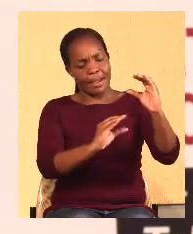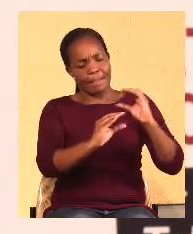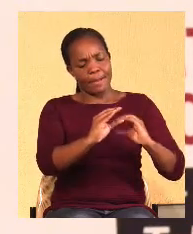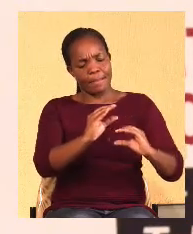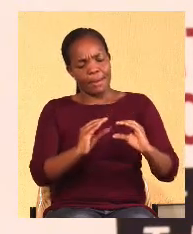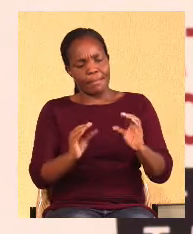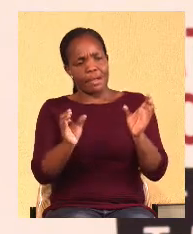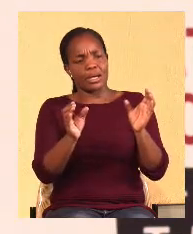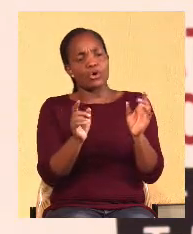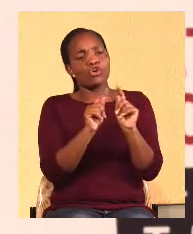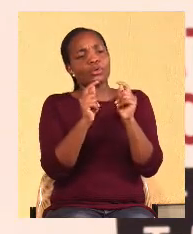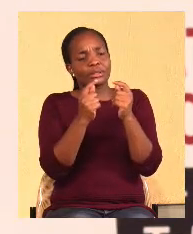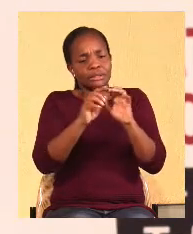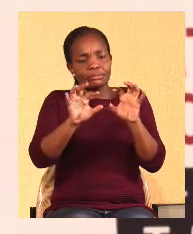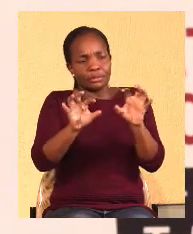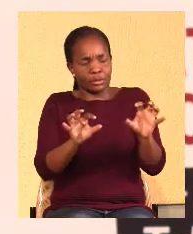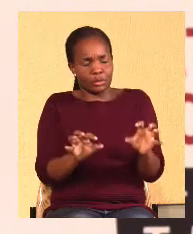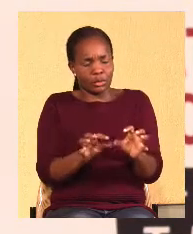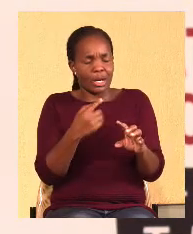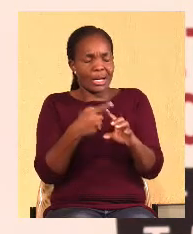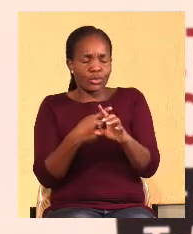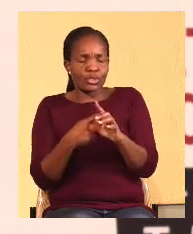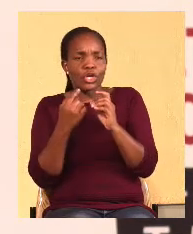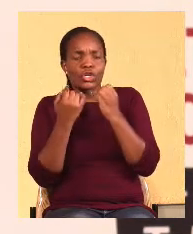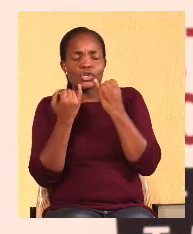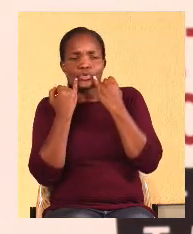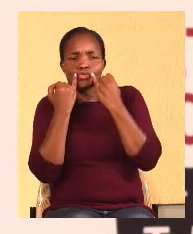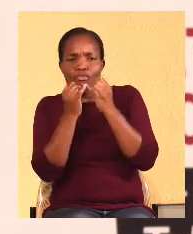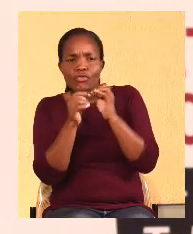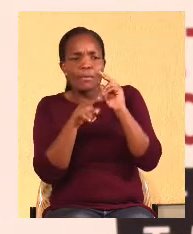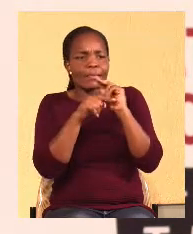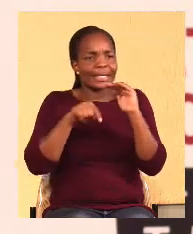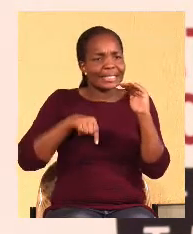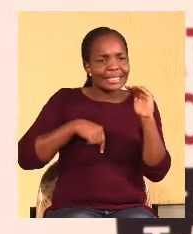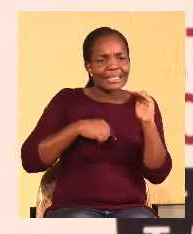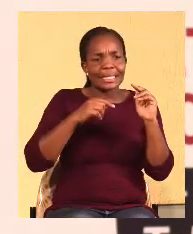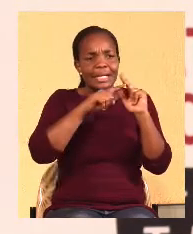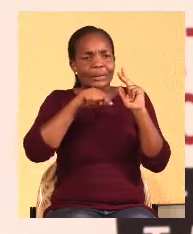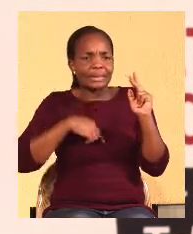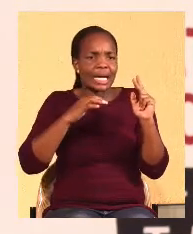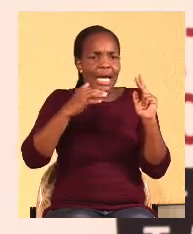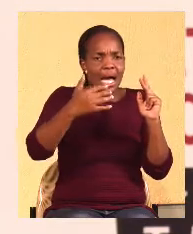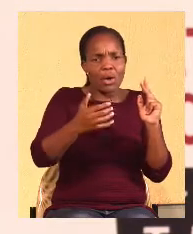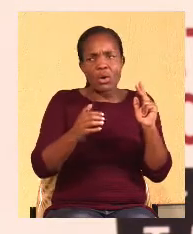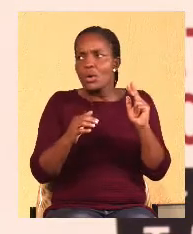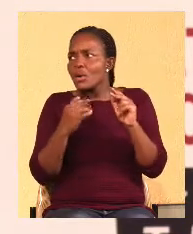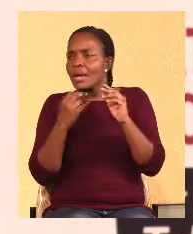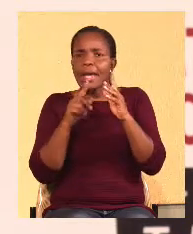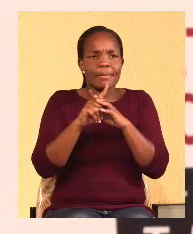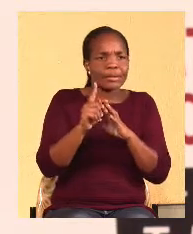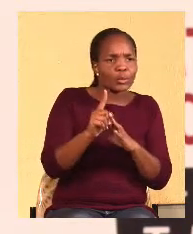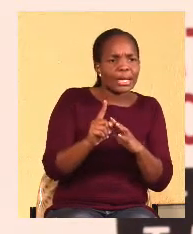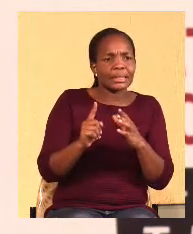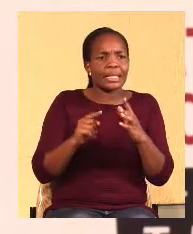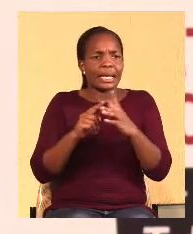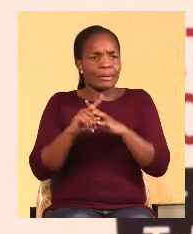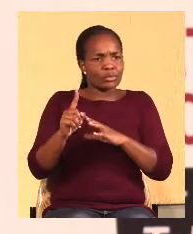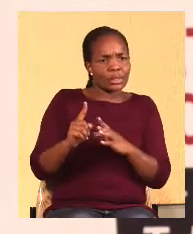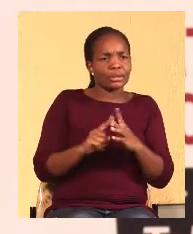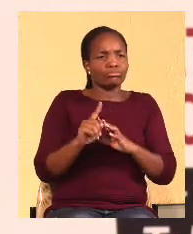responsibility also to inform or to update the nation, what we call a situational report. We update